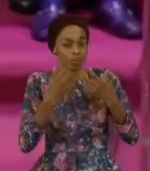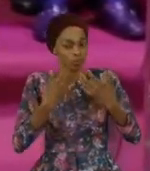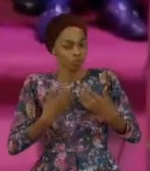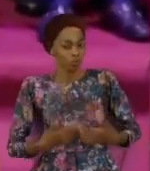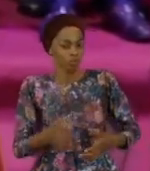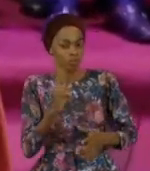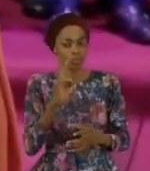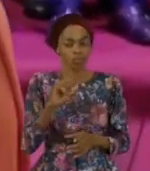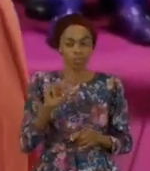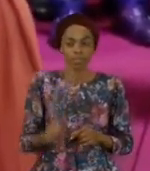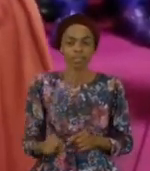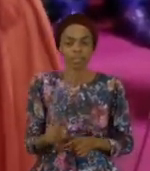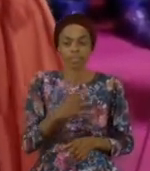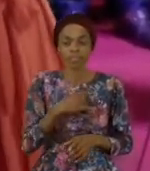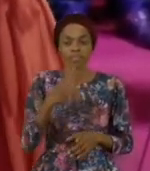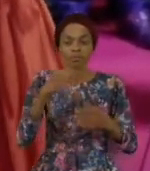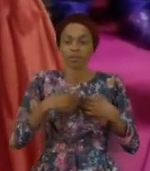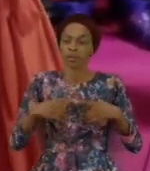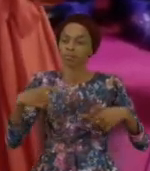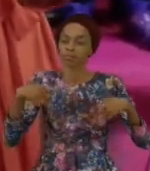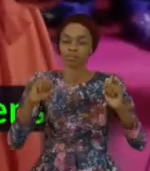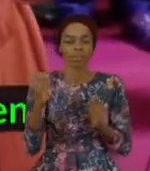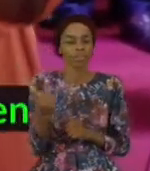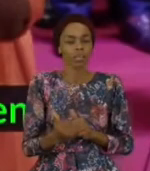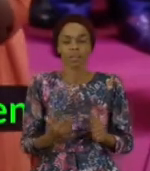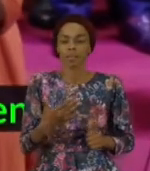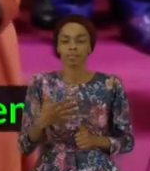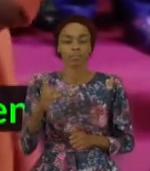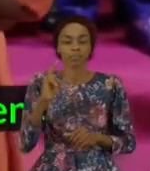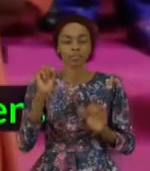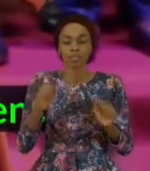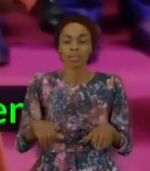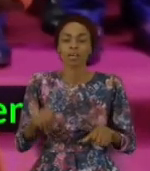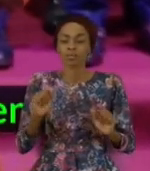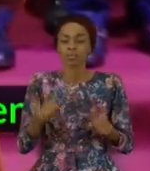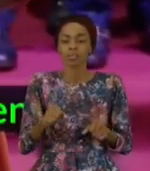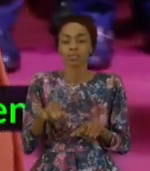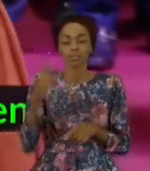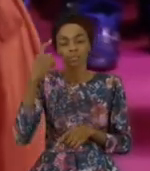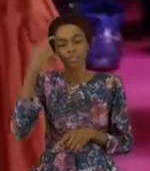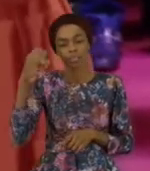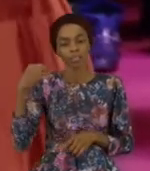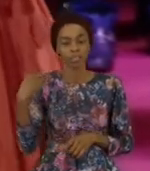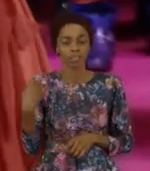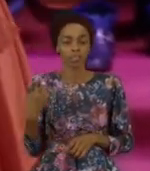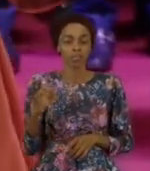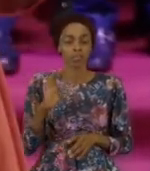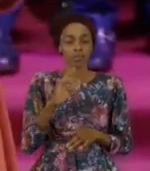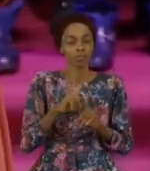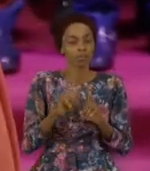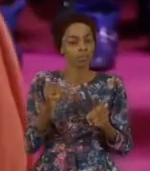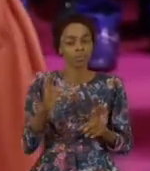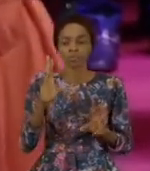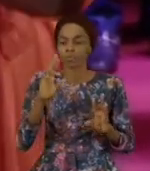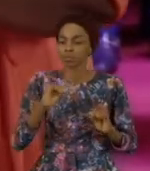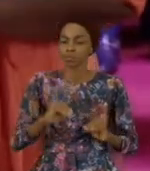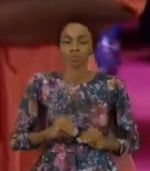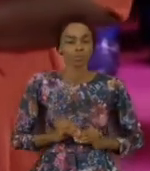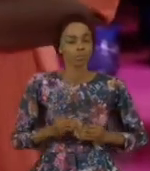down, you've tried everything you can possibly think of and there's no relief to